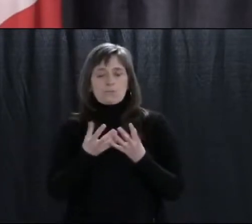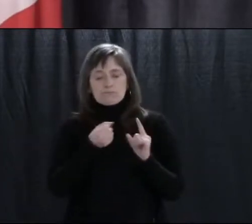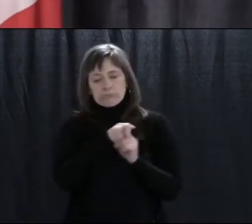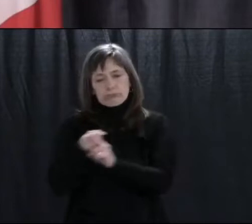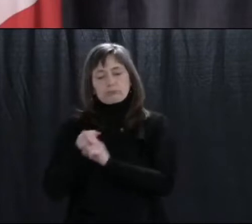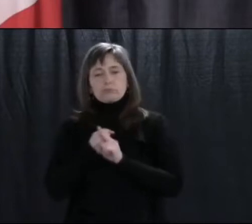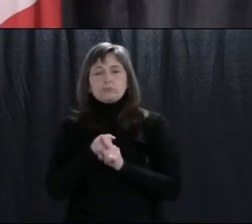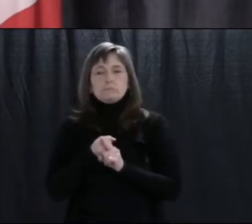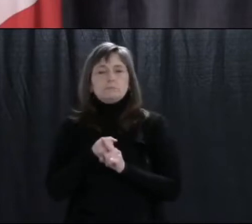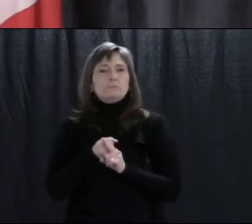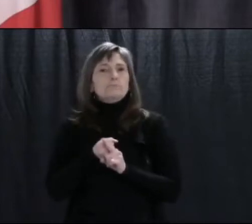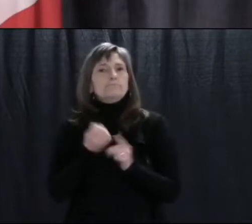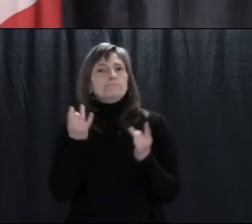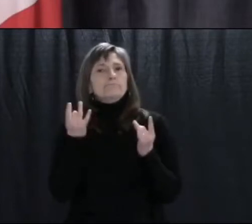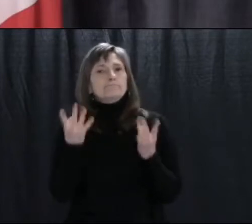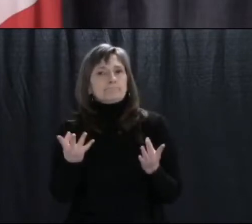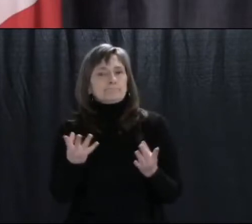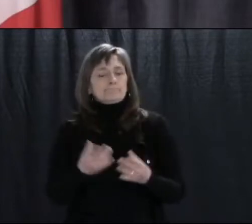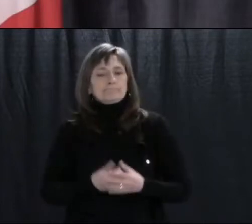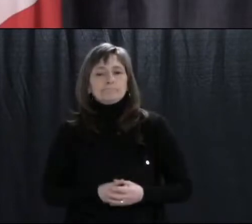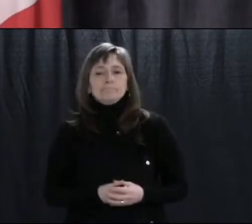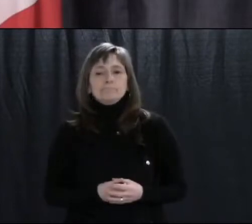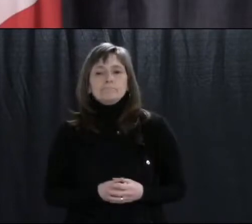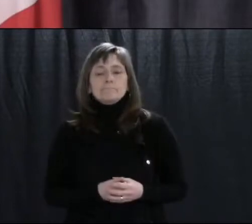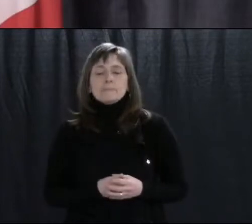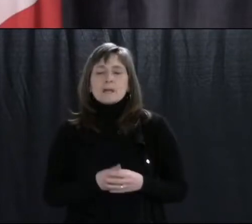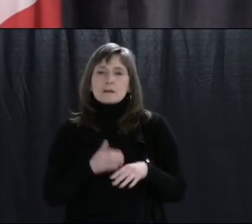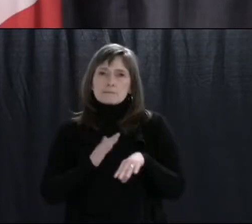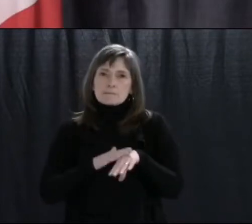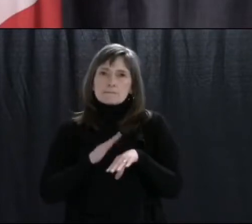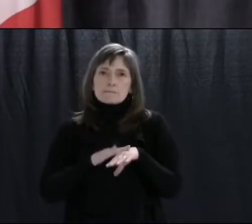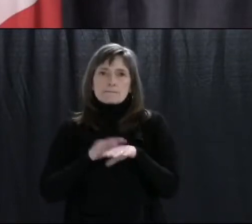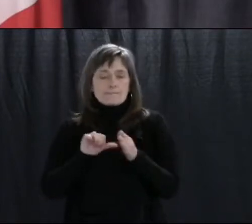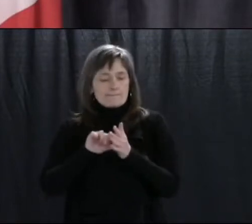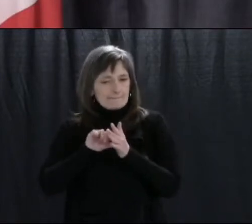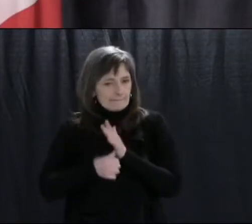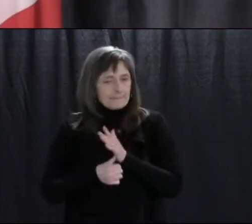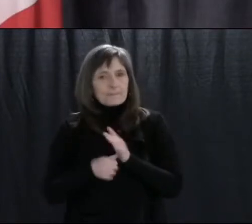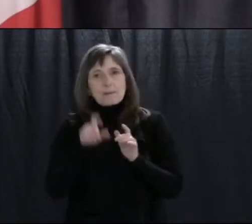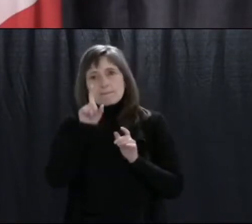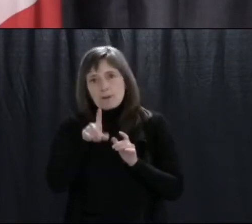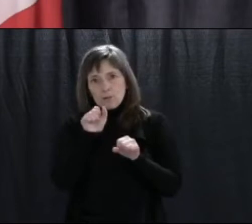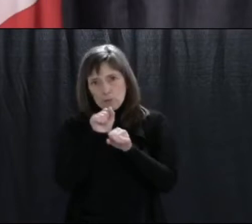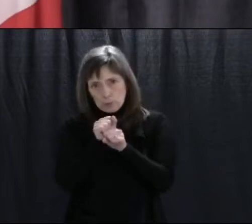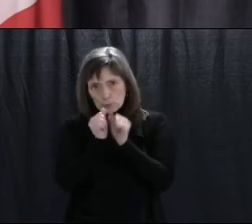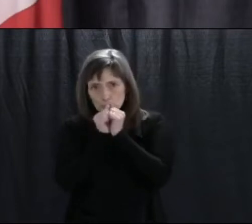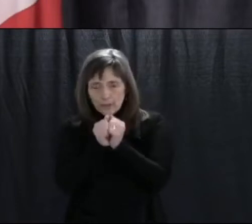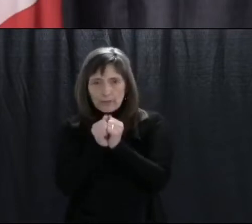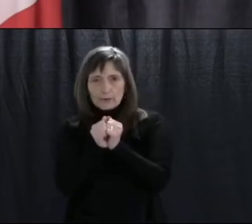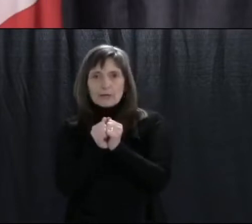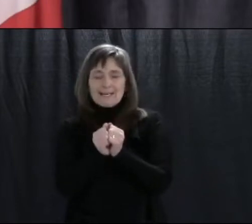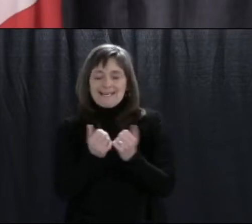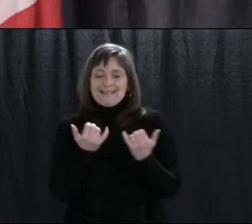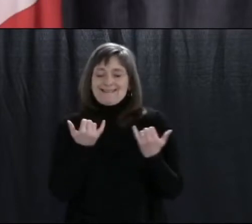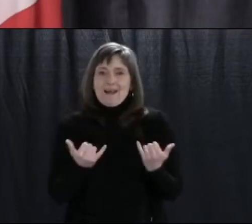devastating. I must stress the urgency of what I am saying. We must act together. The time is